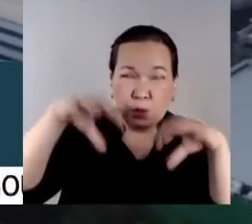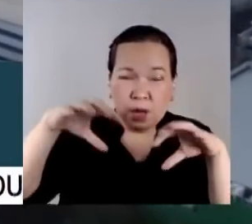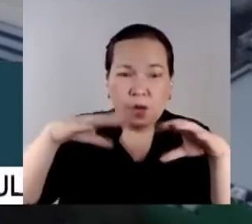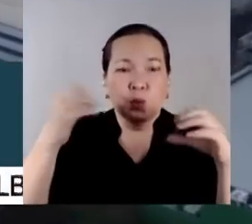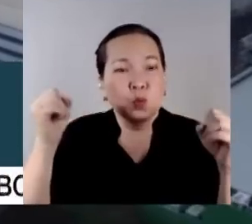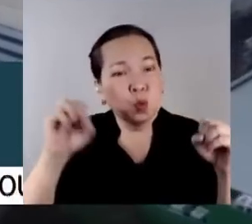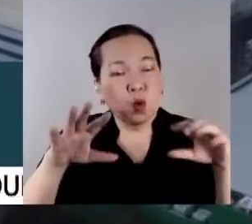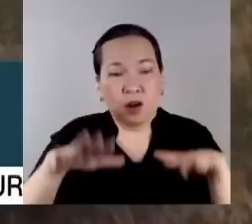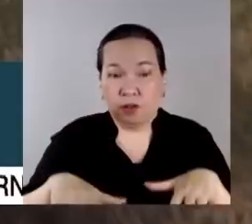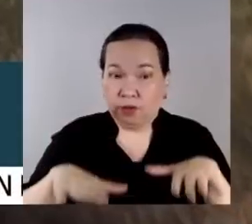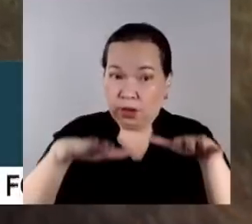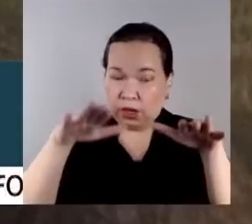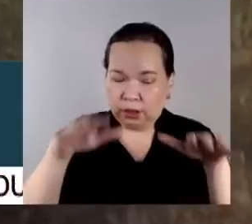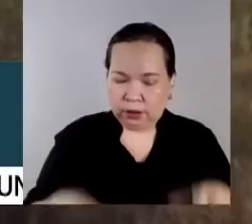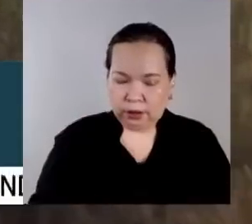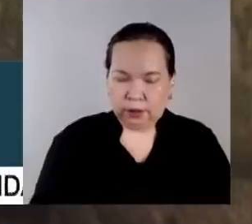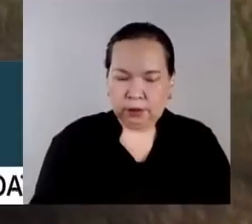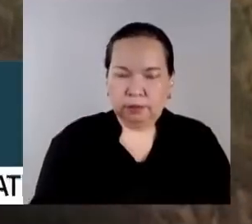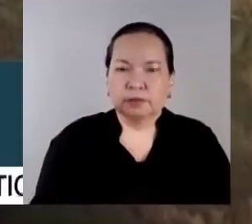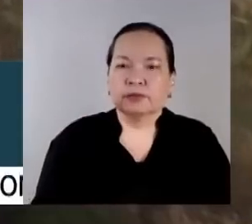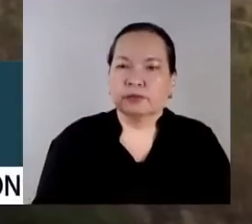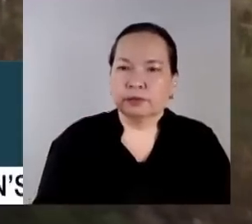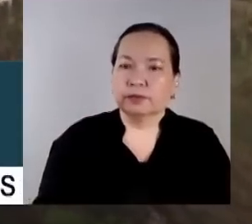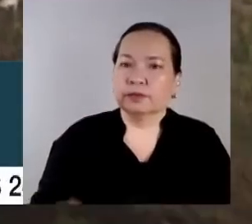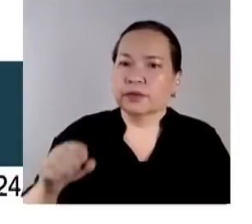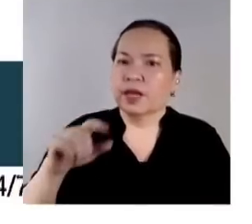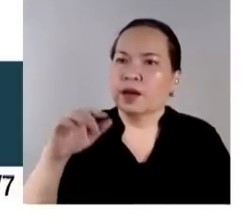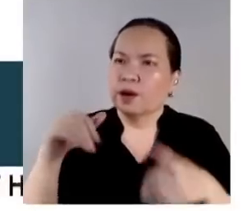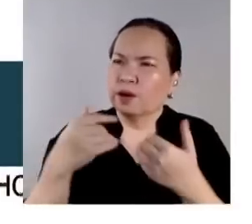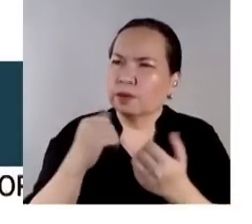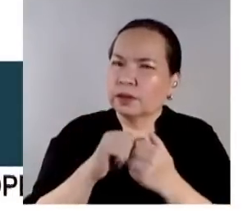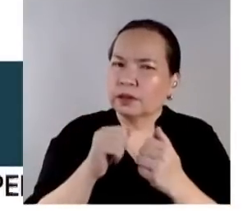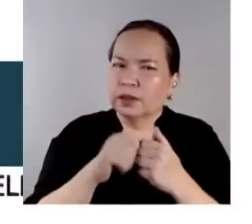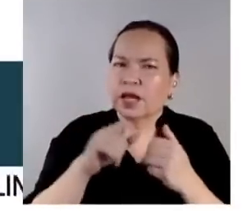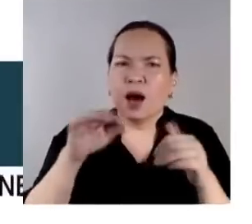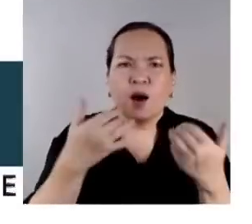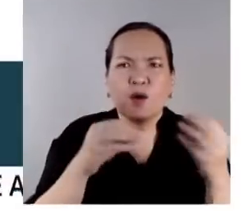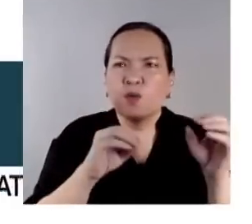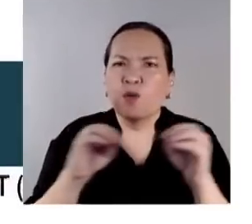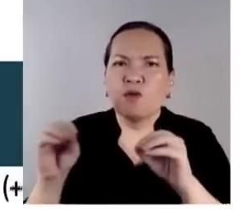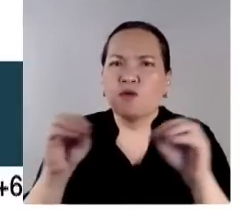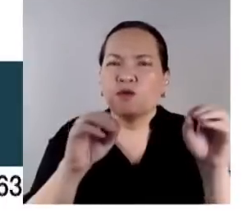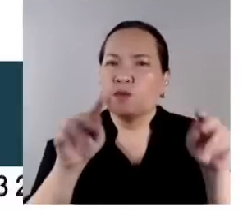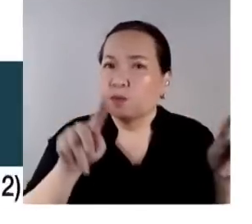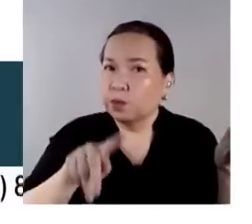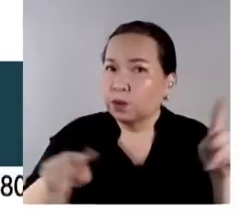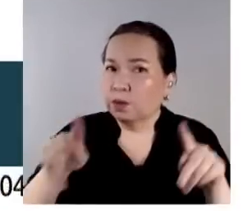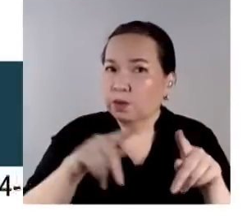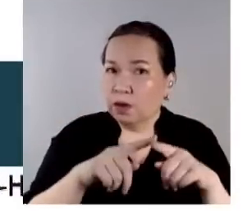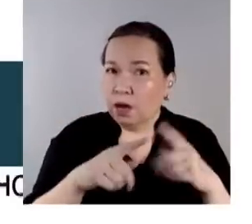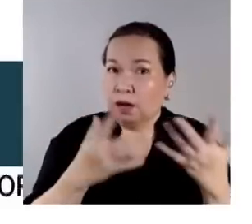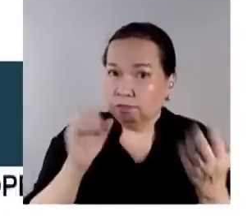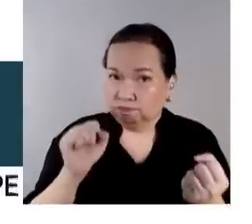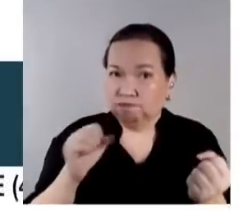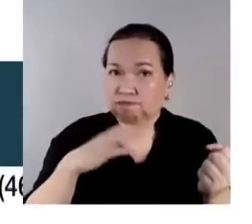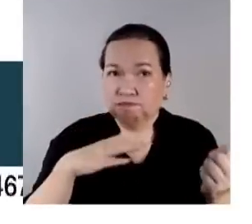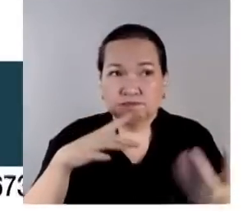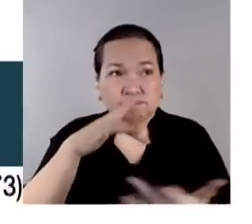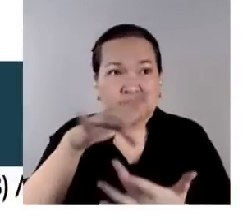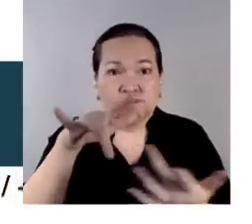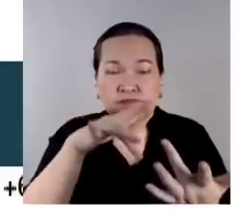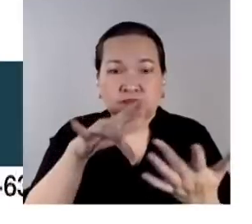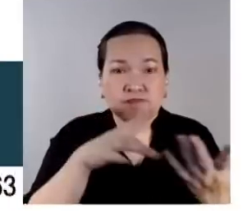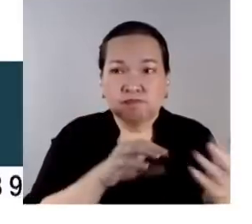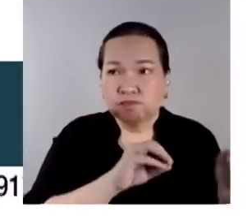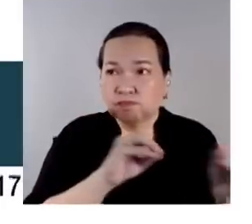Stanley? Yes, sir. Rafael, how's mobility within the province? Are people still free to go around? Go from one town